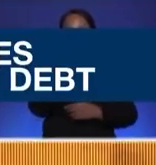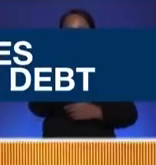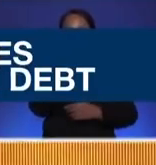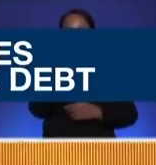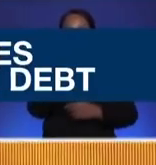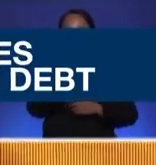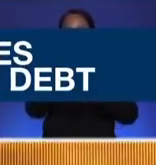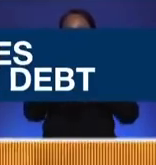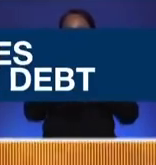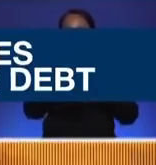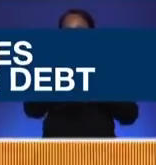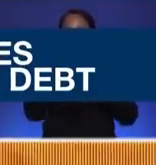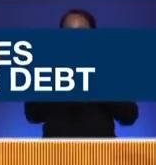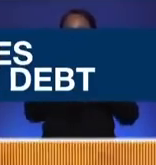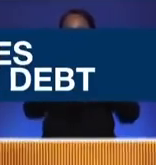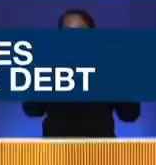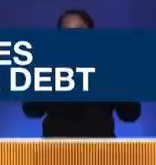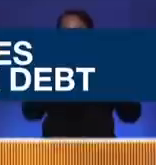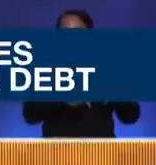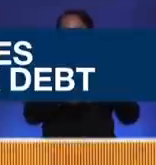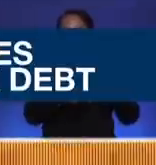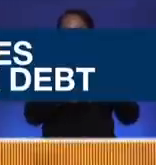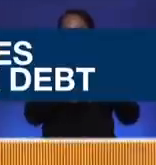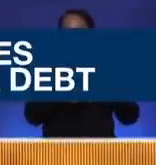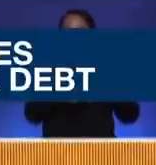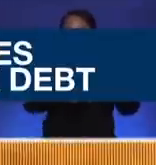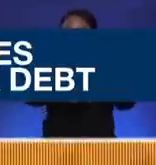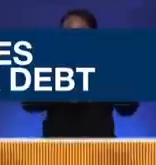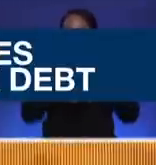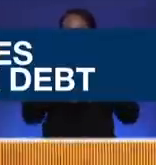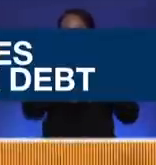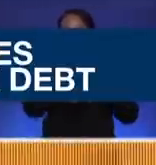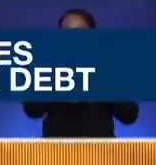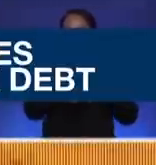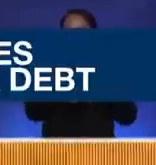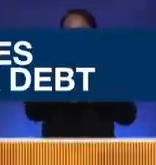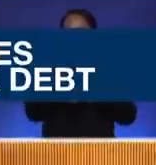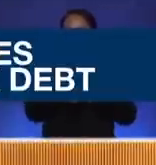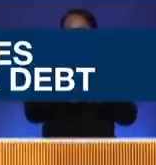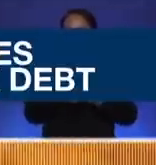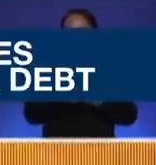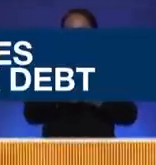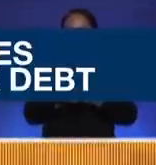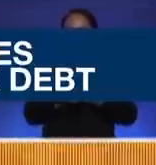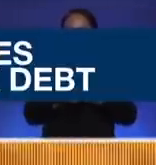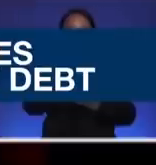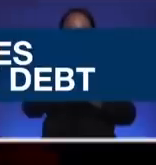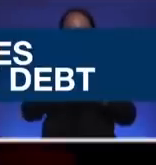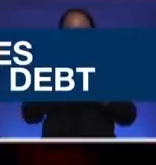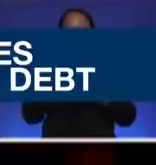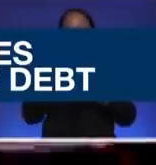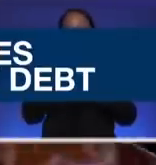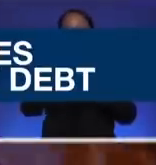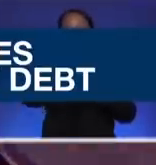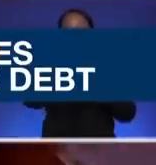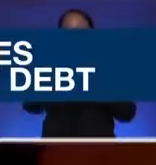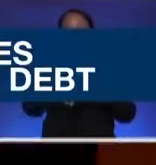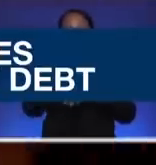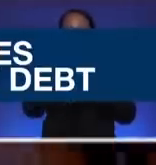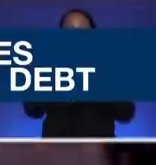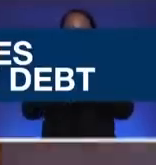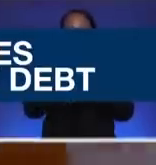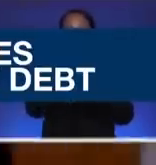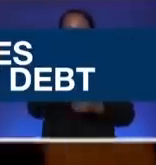not able to defend himself as he again skipped the event, leaving one podium empty on the debate stage. What does